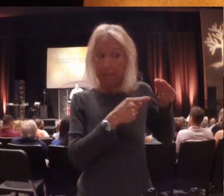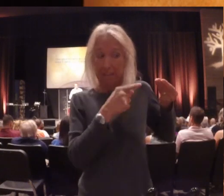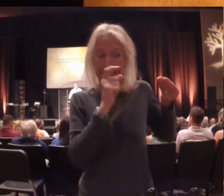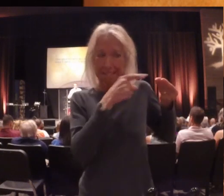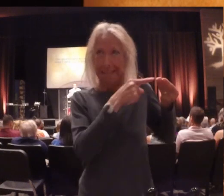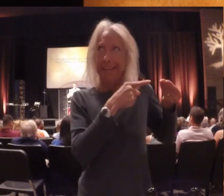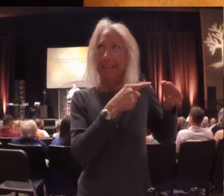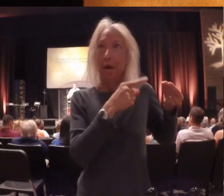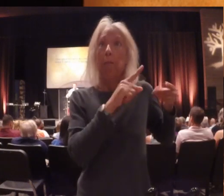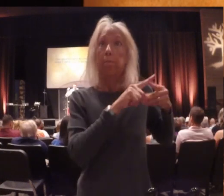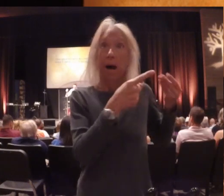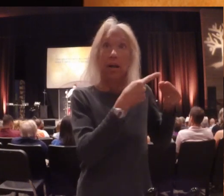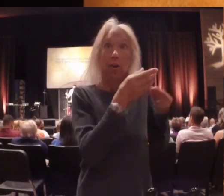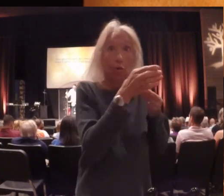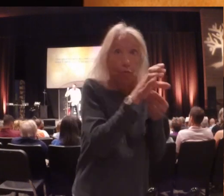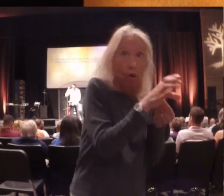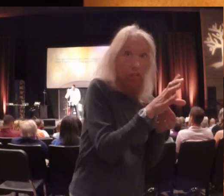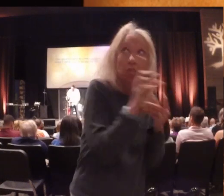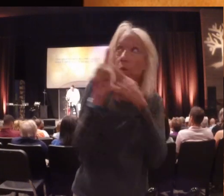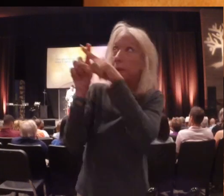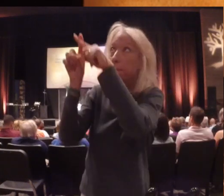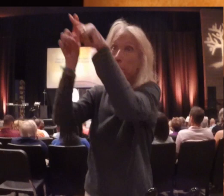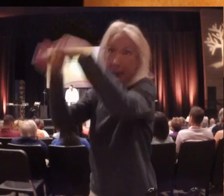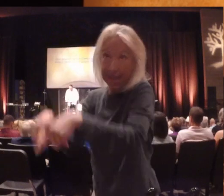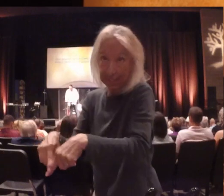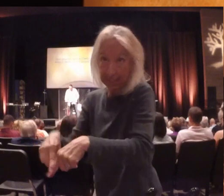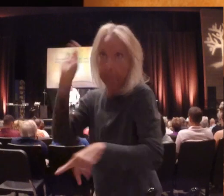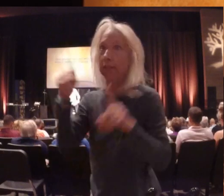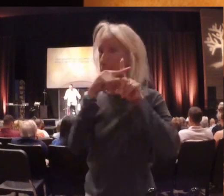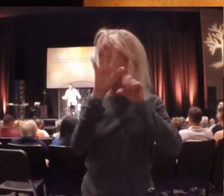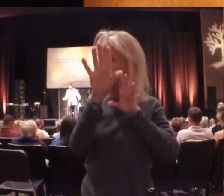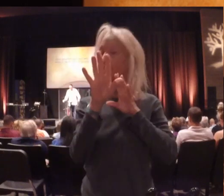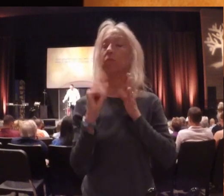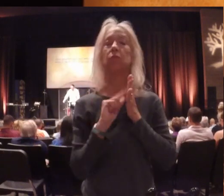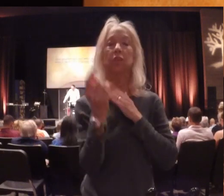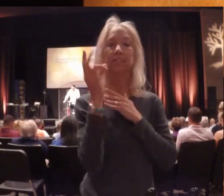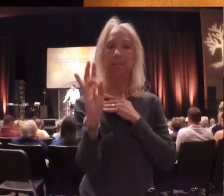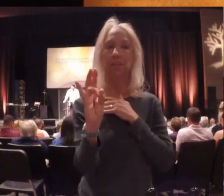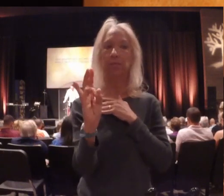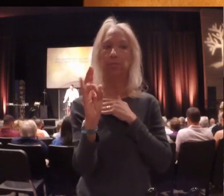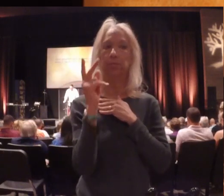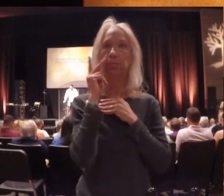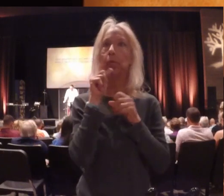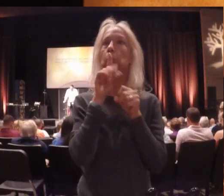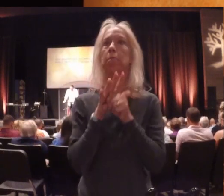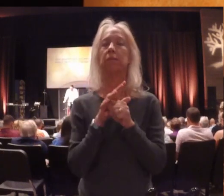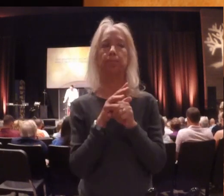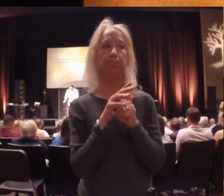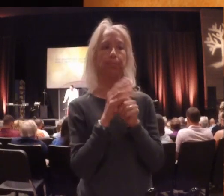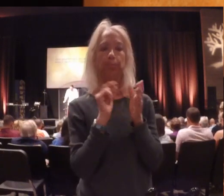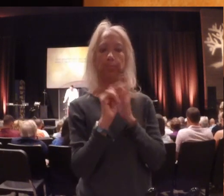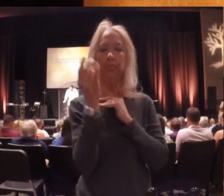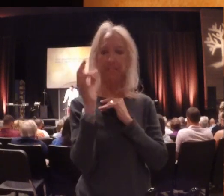to depend on God. And everybody said, amen. Amen. Let's look at verses 17. We'll see the promise here. Verse 17 says, for thus